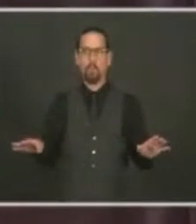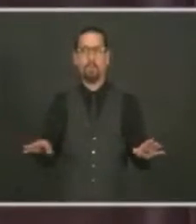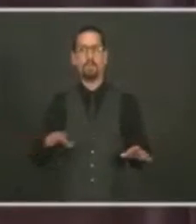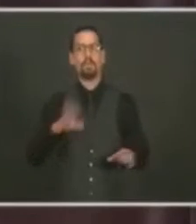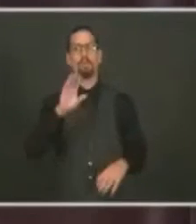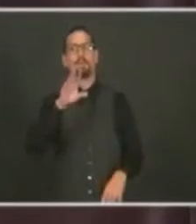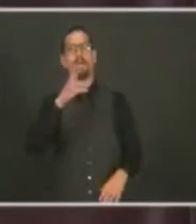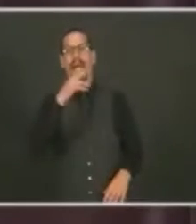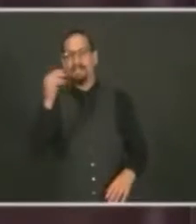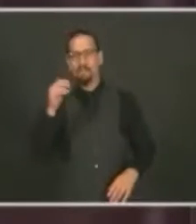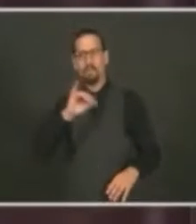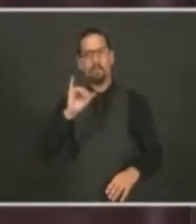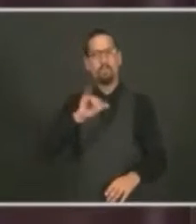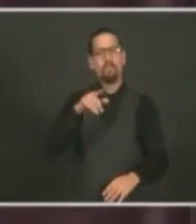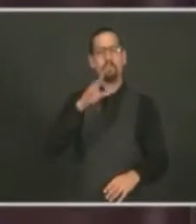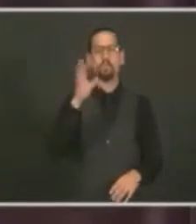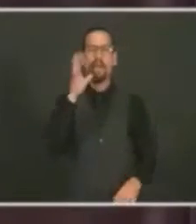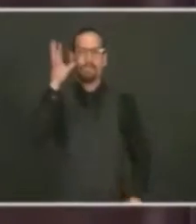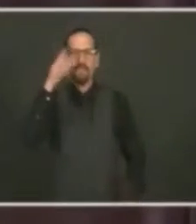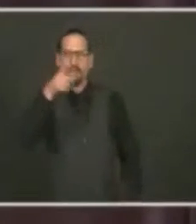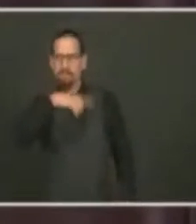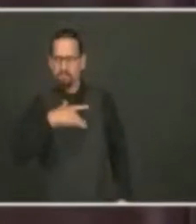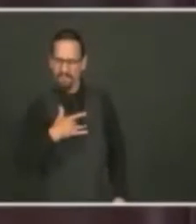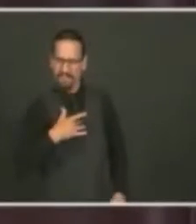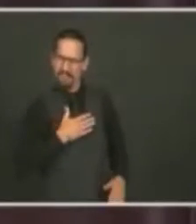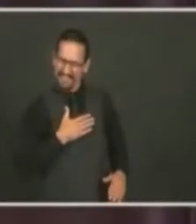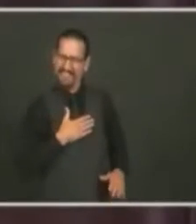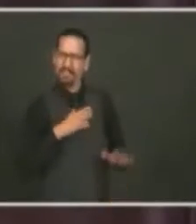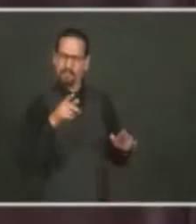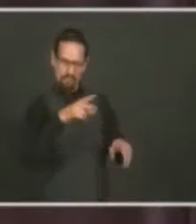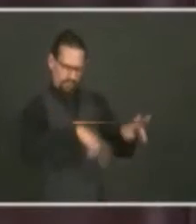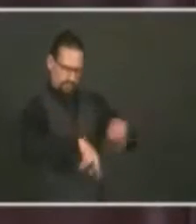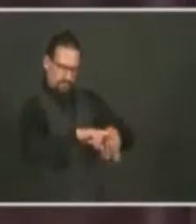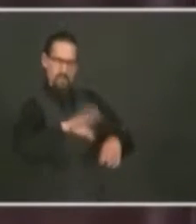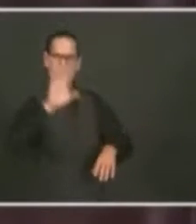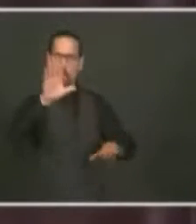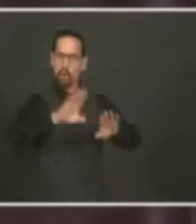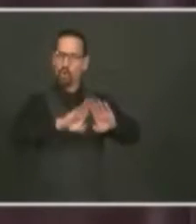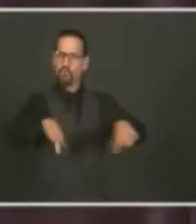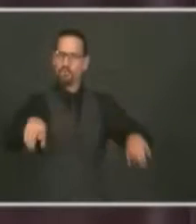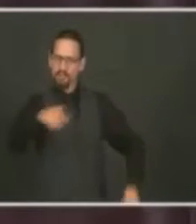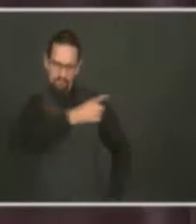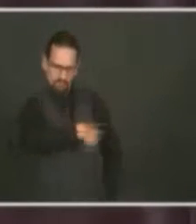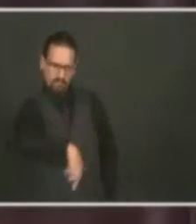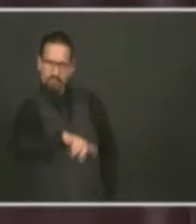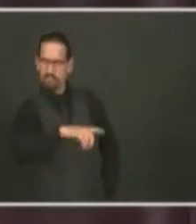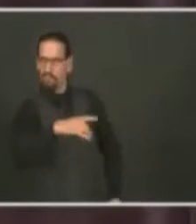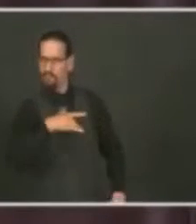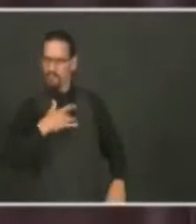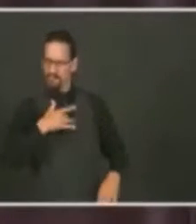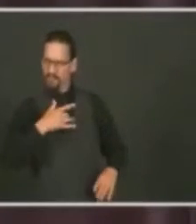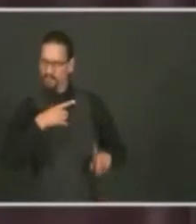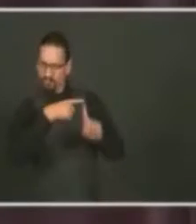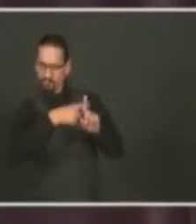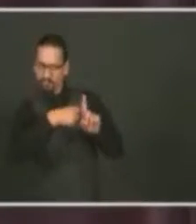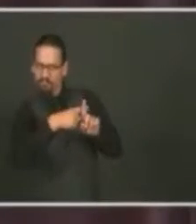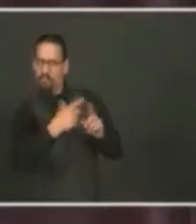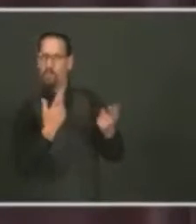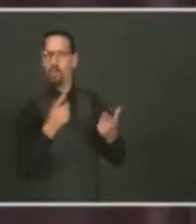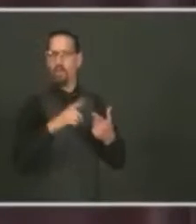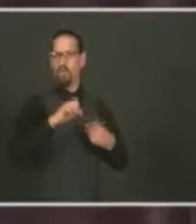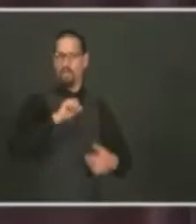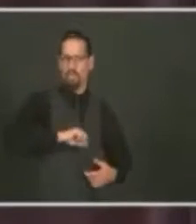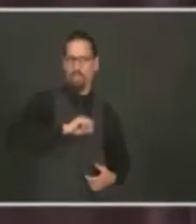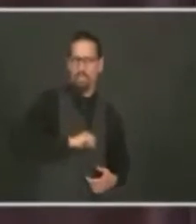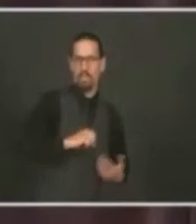means actively determining whether the child in your life has a cough, fever or chills, shortness of breath,